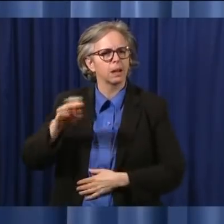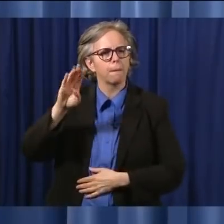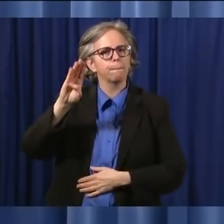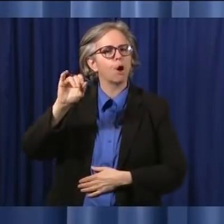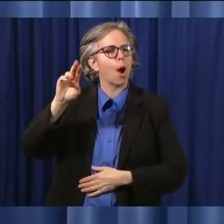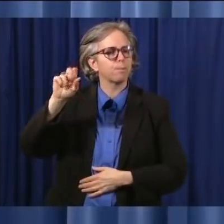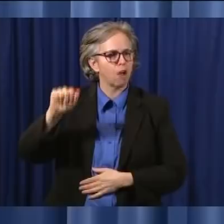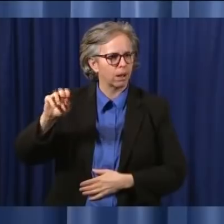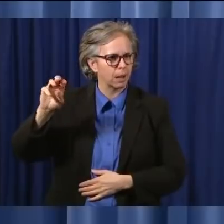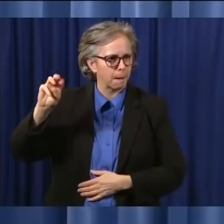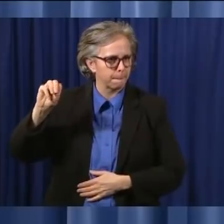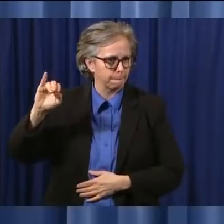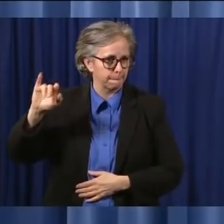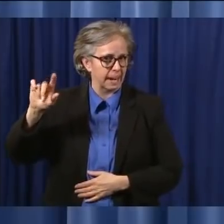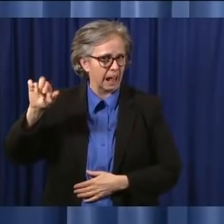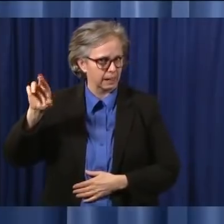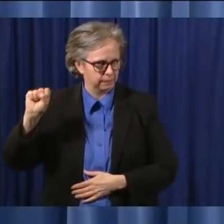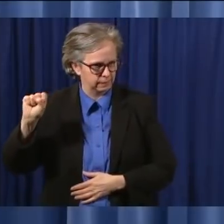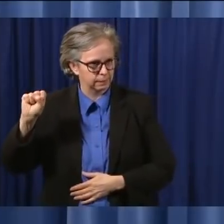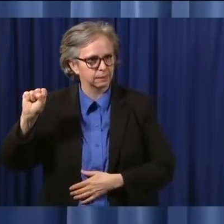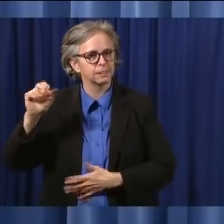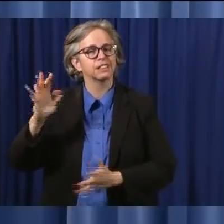birthday today. Barbara, happy birthday.